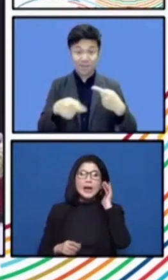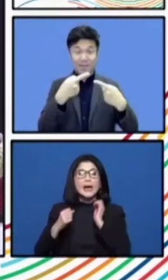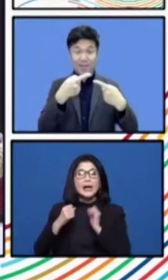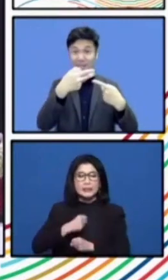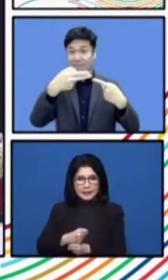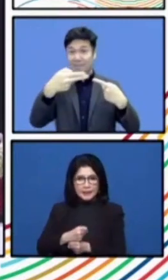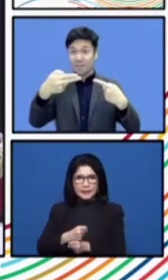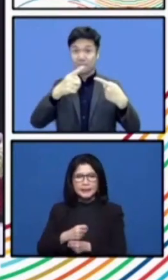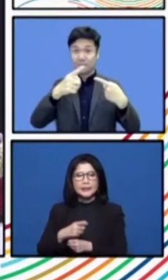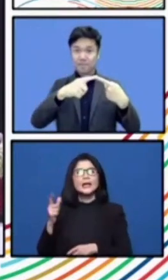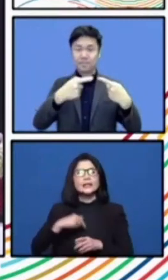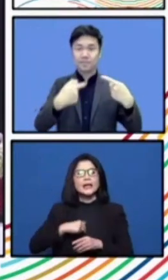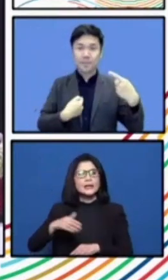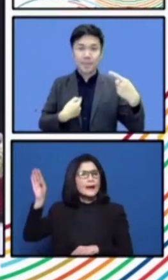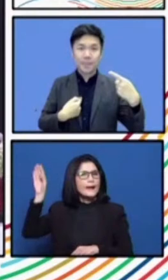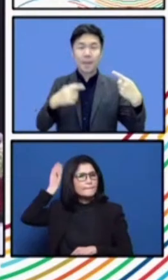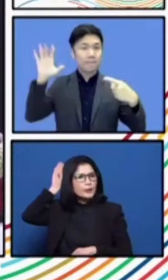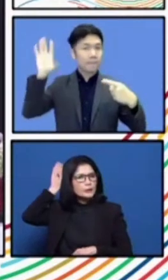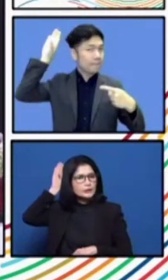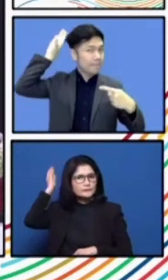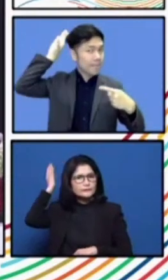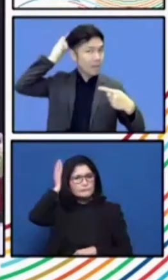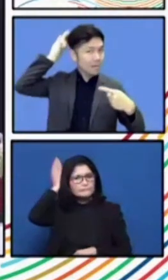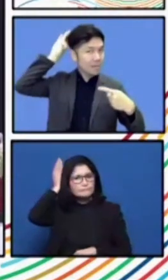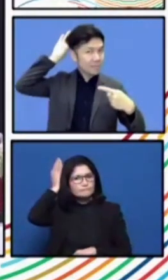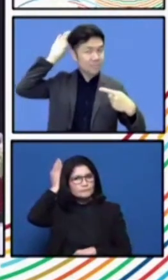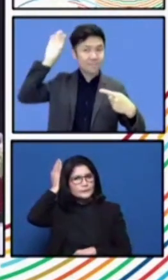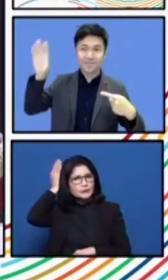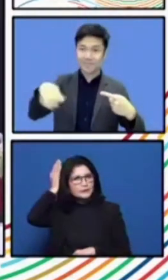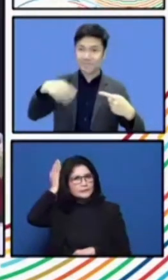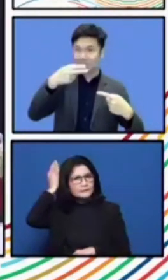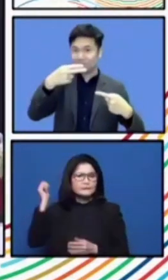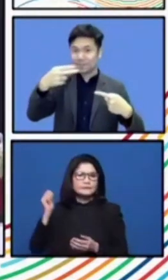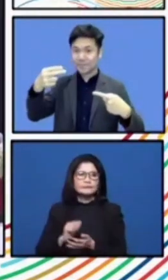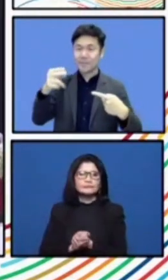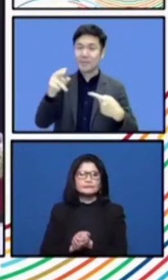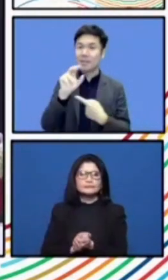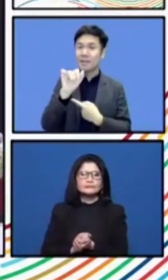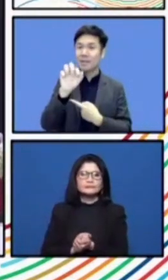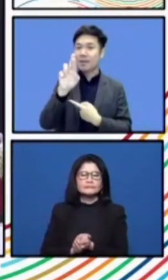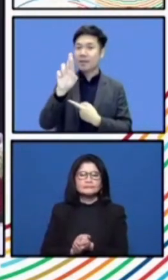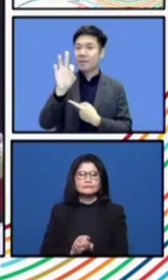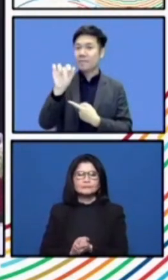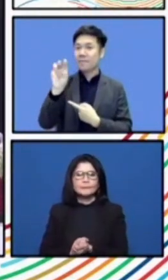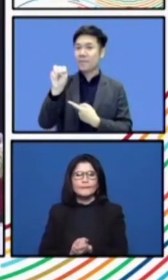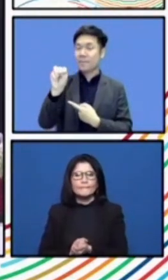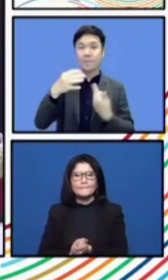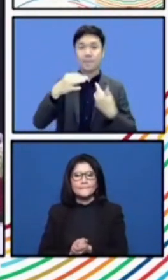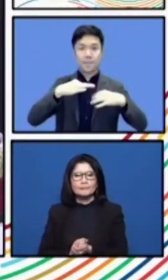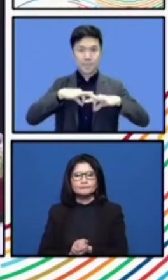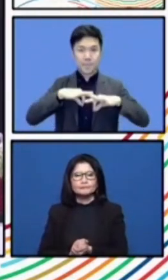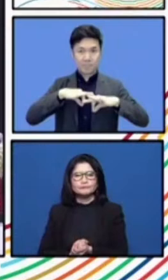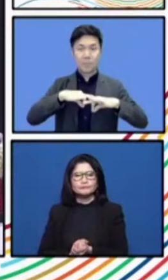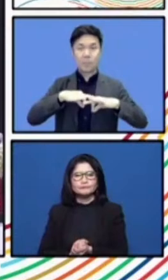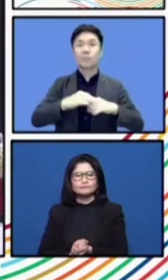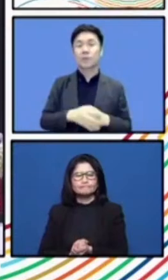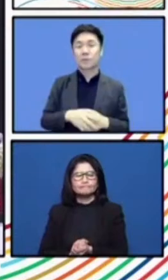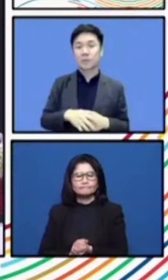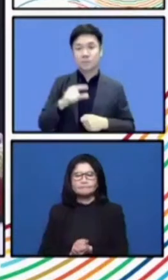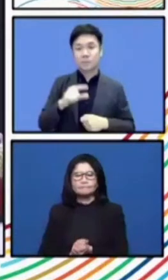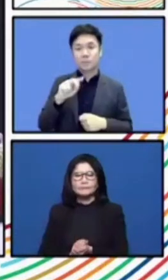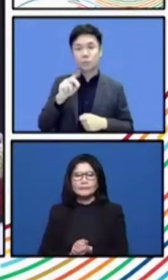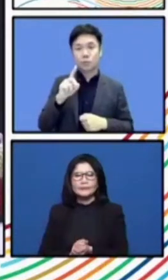from Maldives Excellency minister of State foreign minister of gender family and Social Services